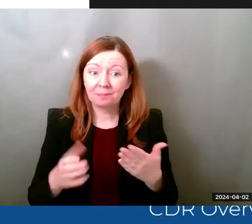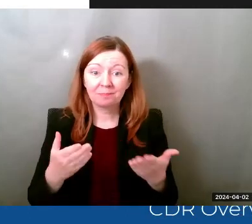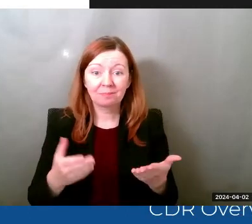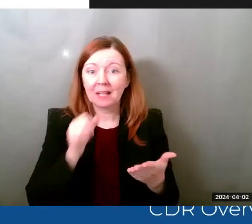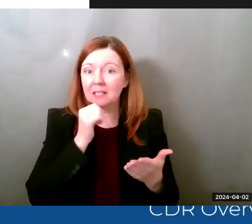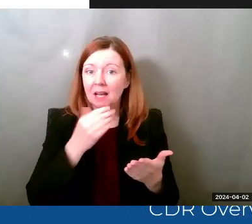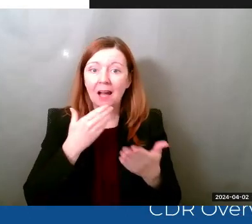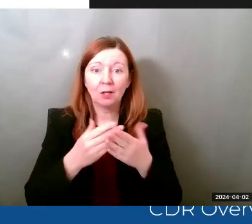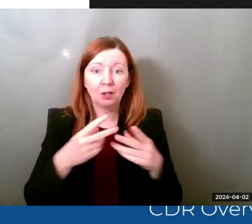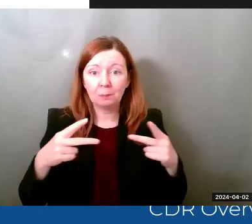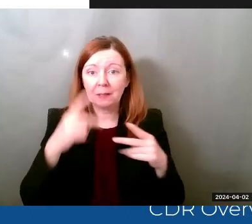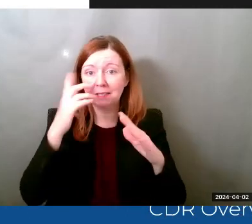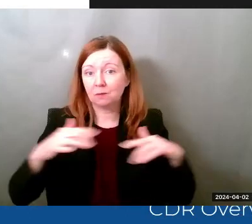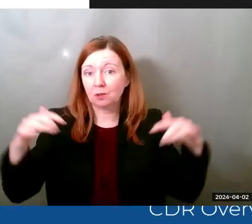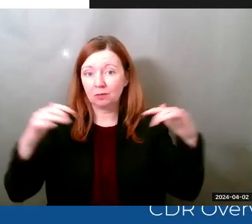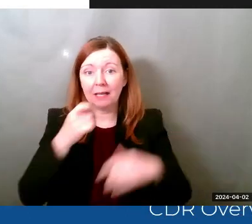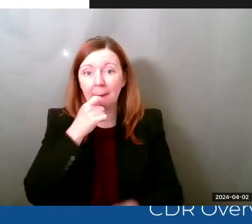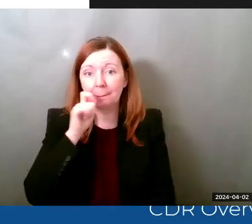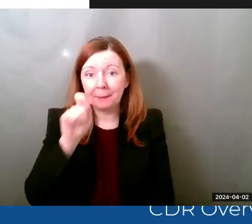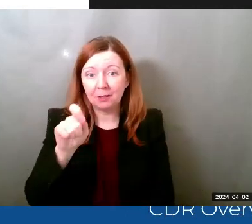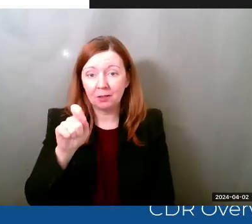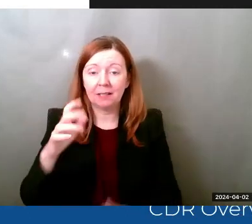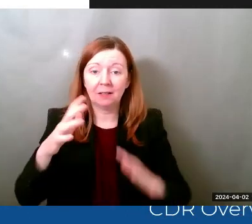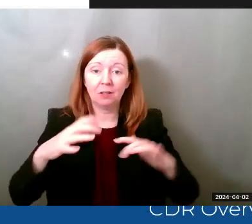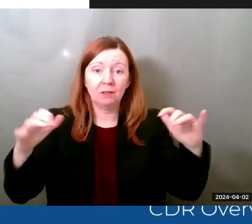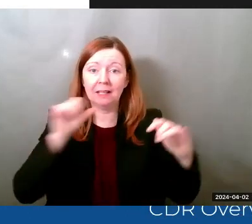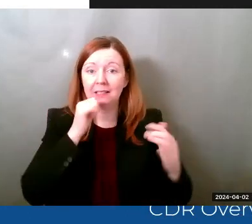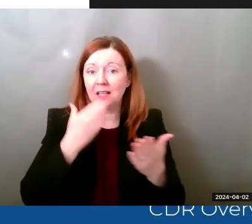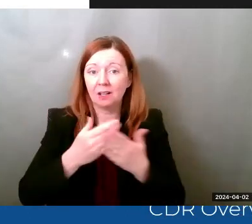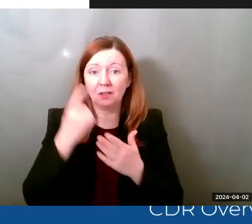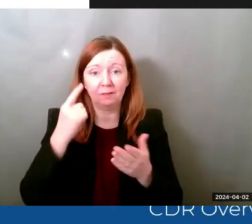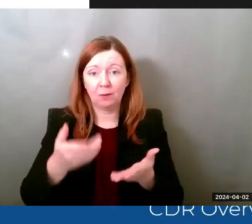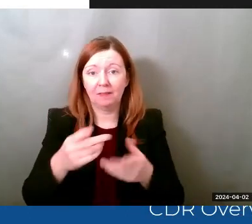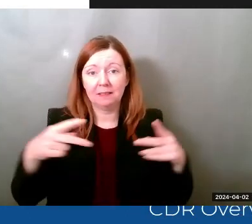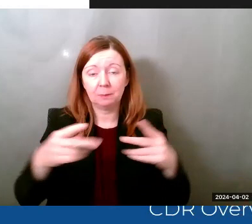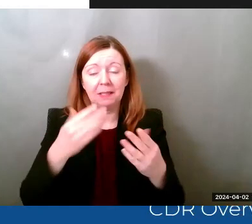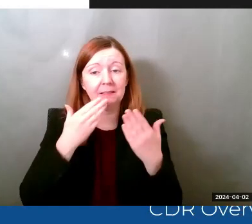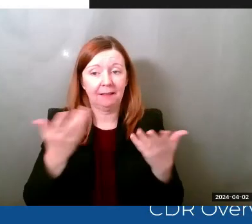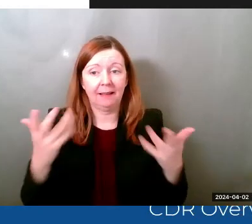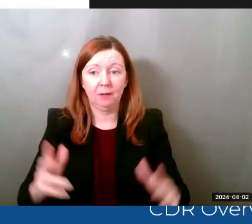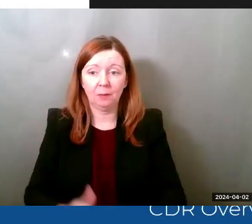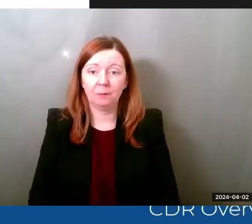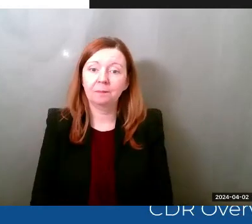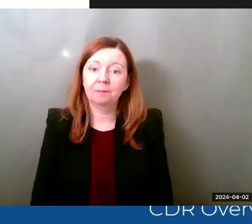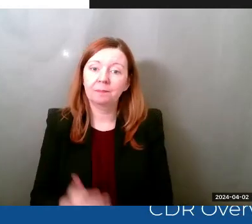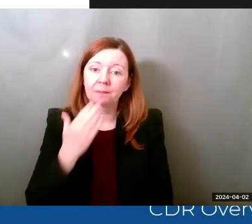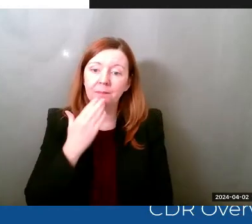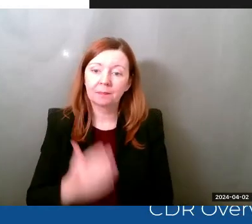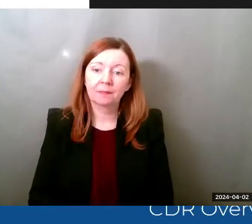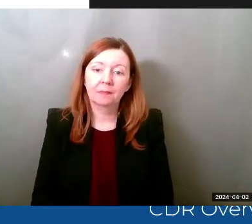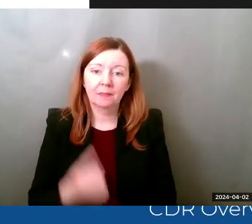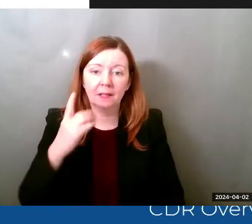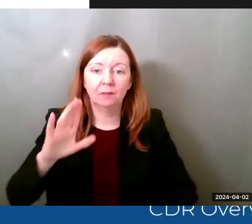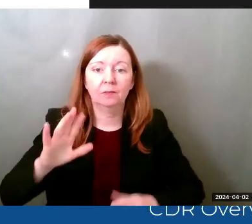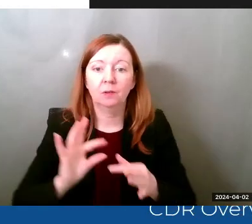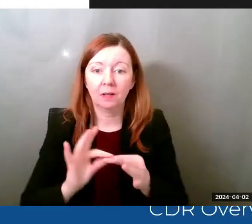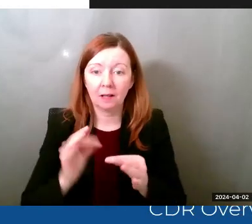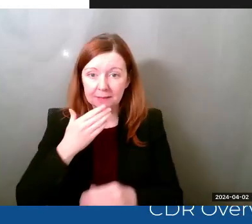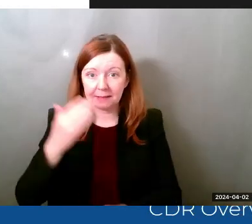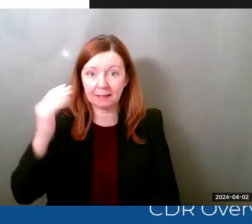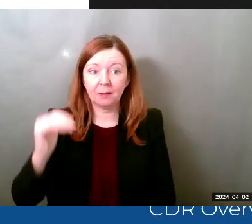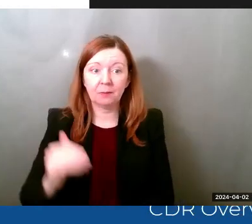for an arena, and the arena is not good for this place. Thank you. Thank you for your